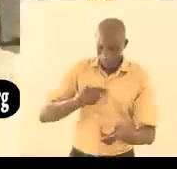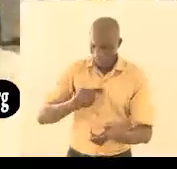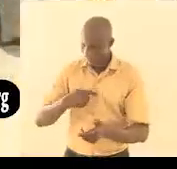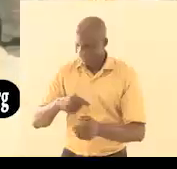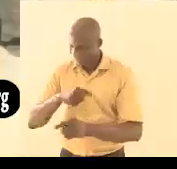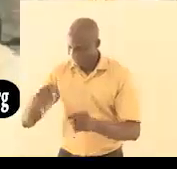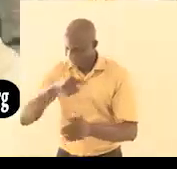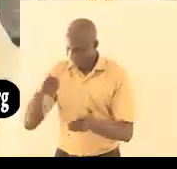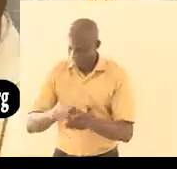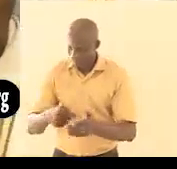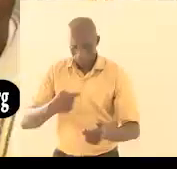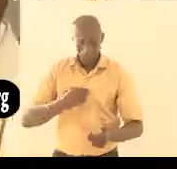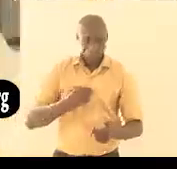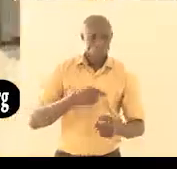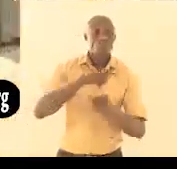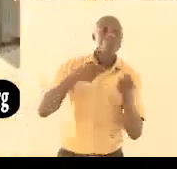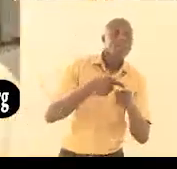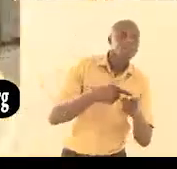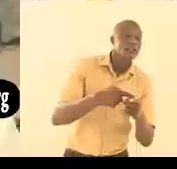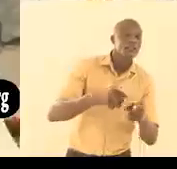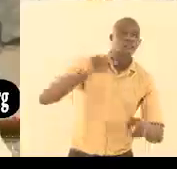When? 25 years ago.